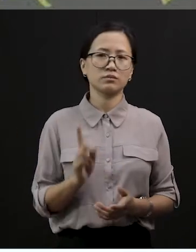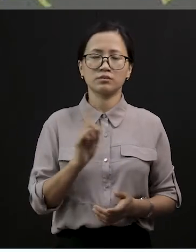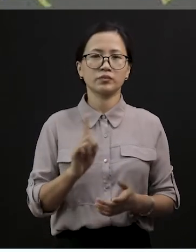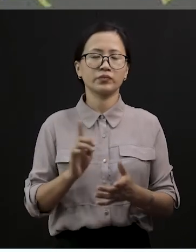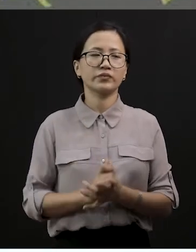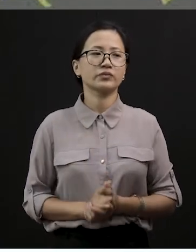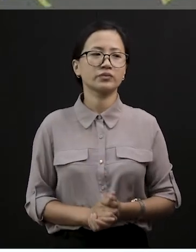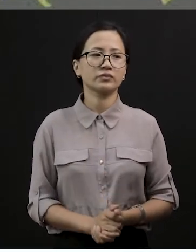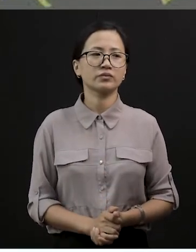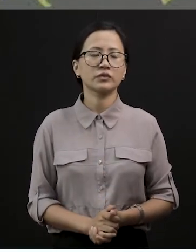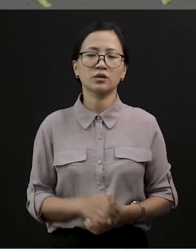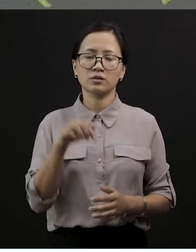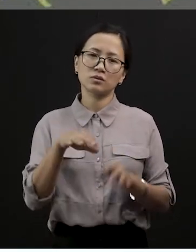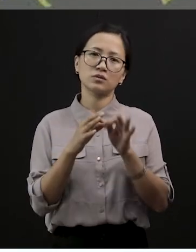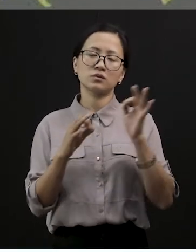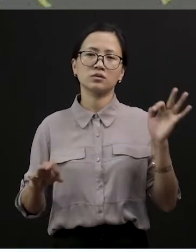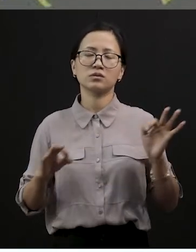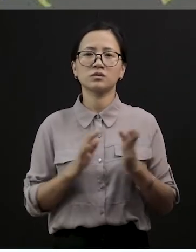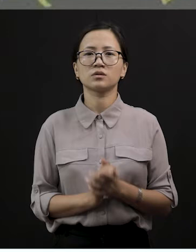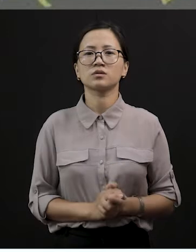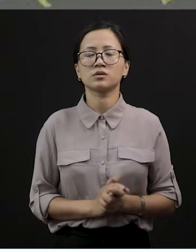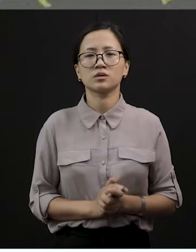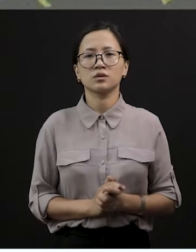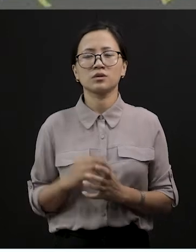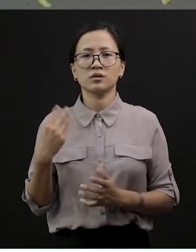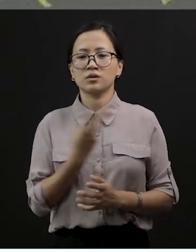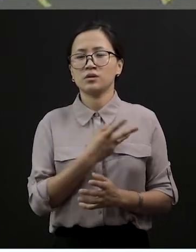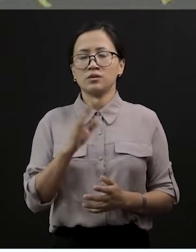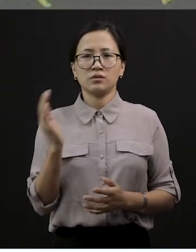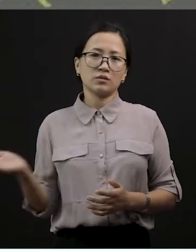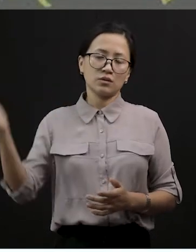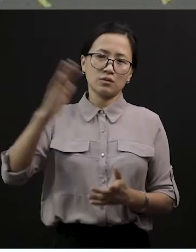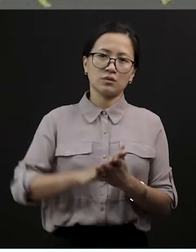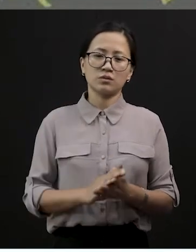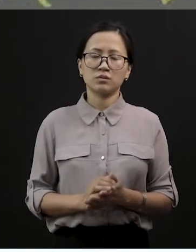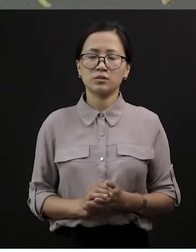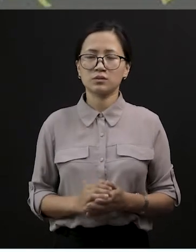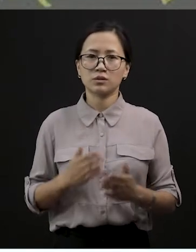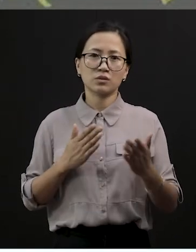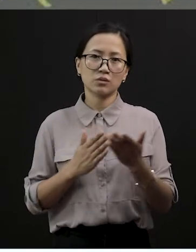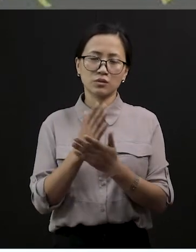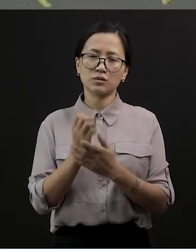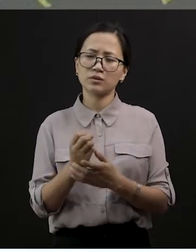that is the story, and we have come across many new words